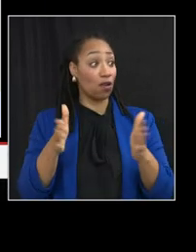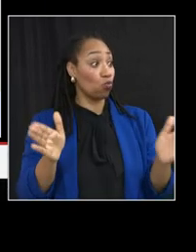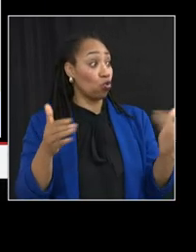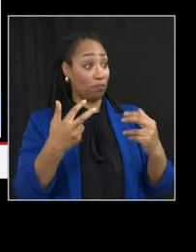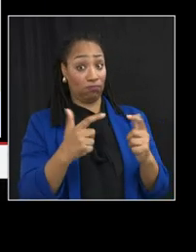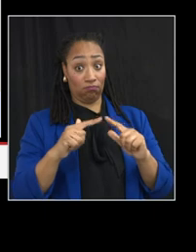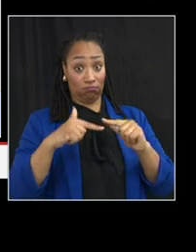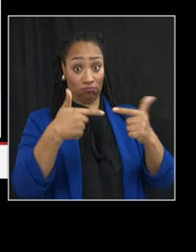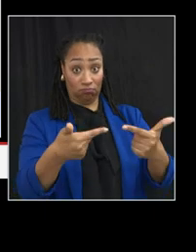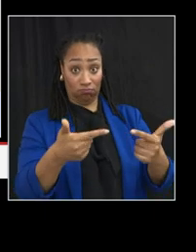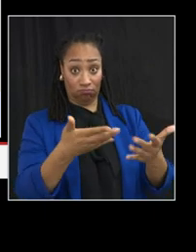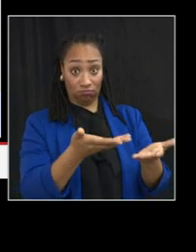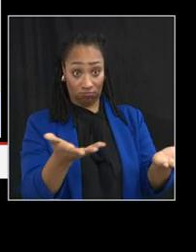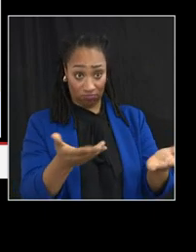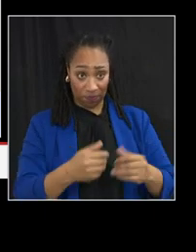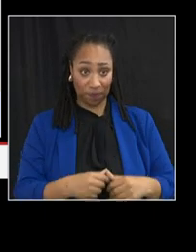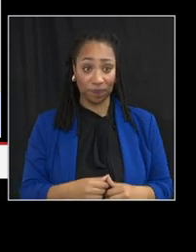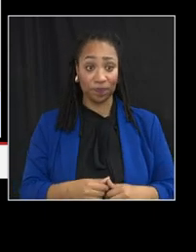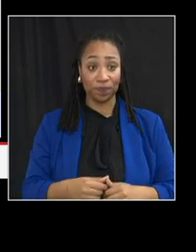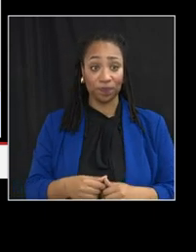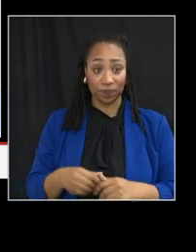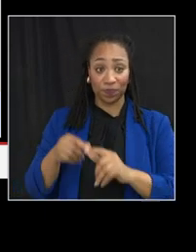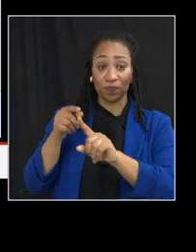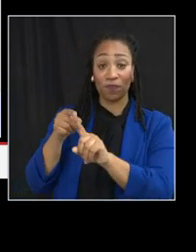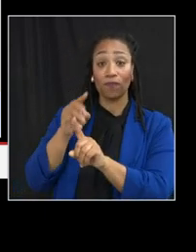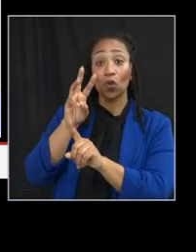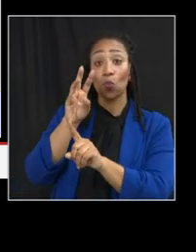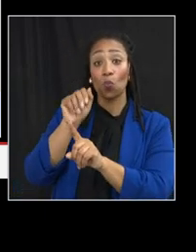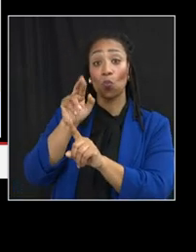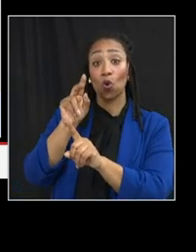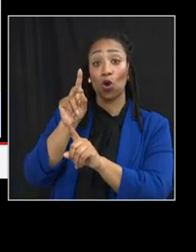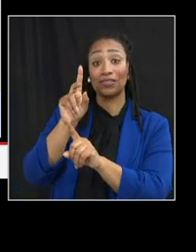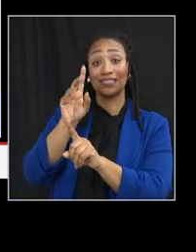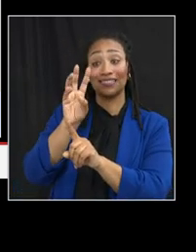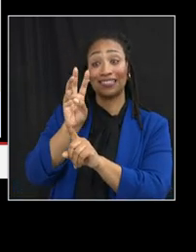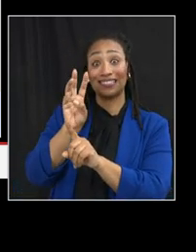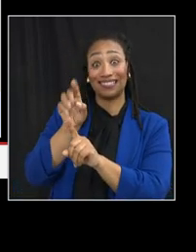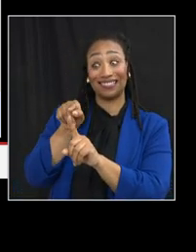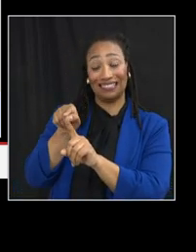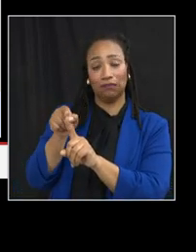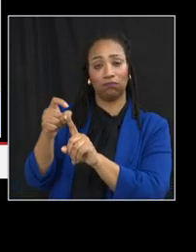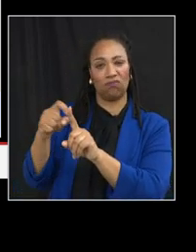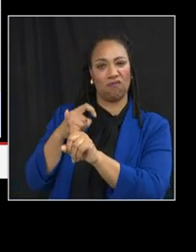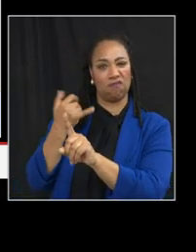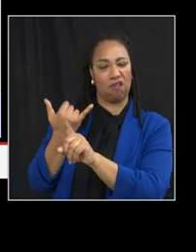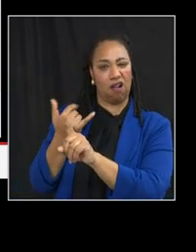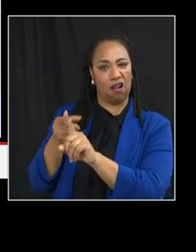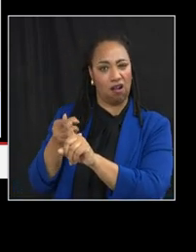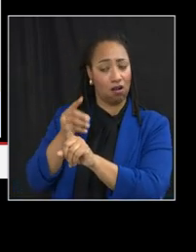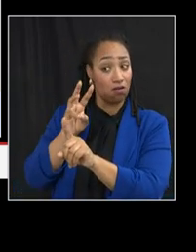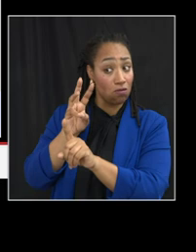caller is from Ward 6. It's Miss Juanita. You can go ahead and ask your question.